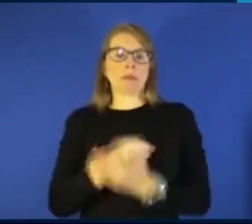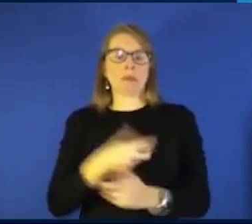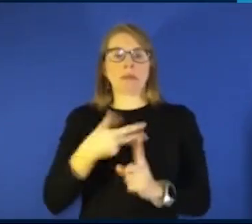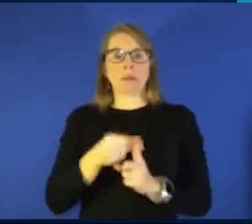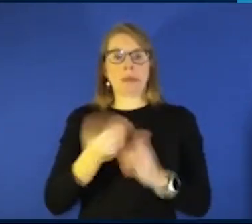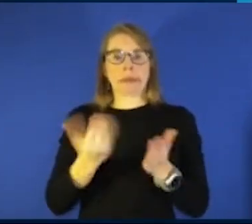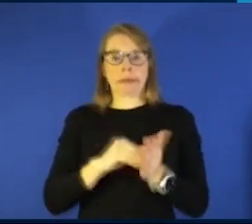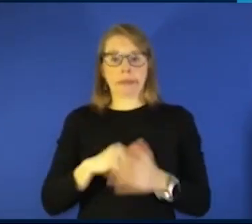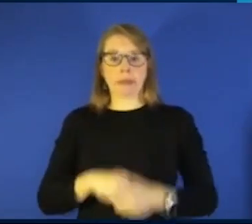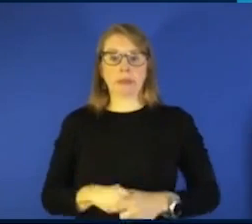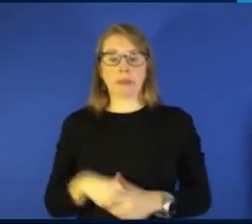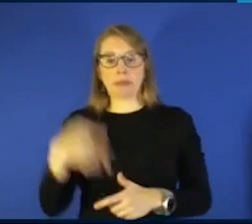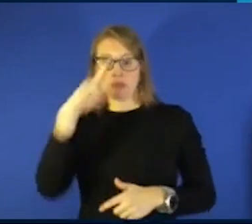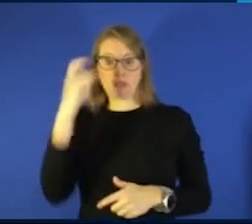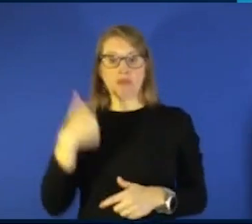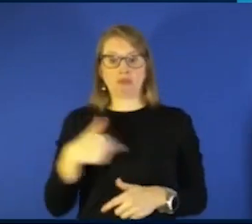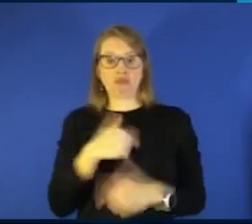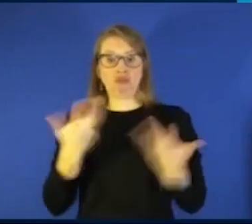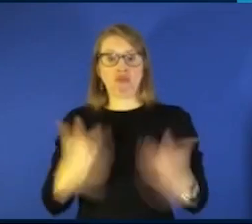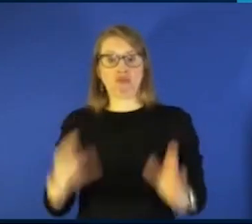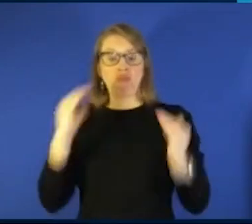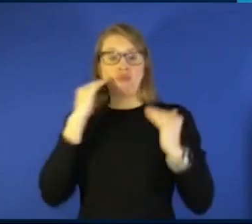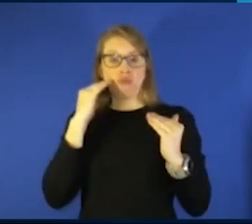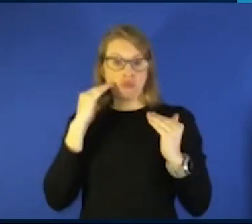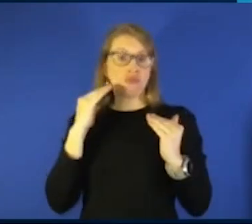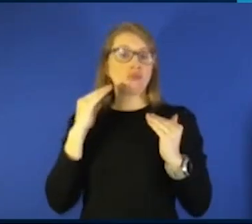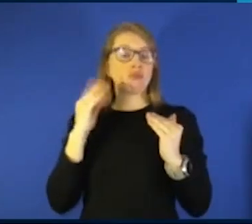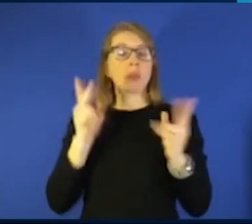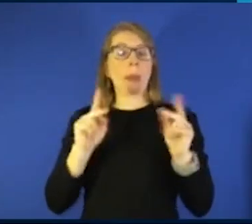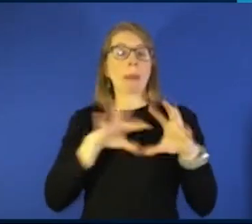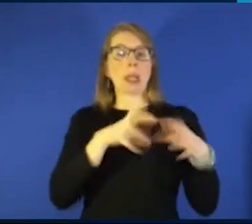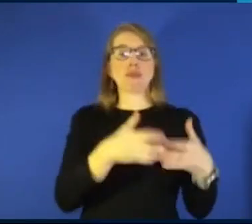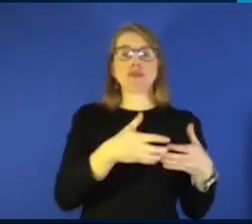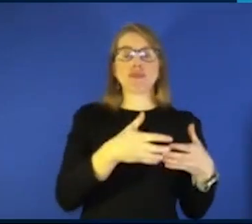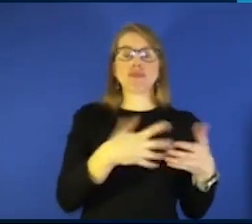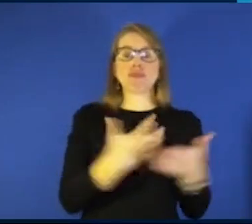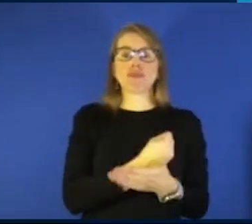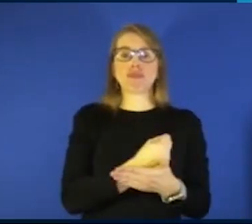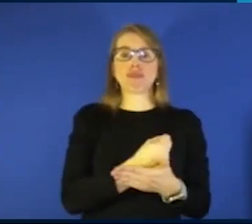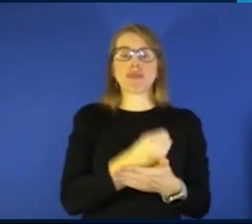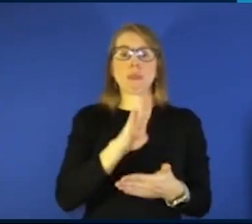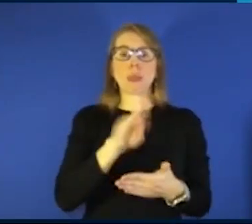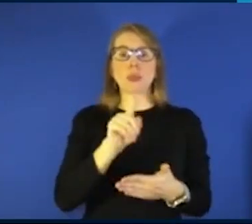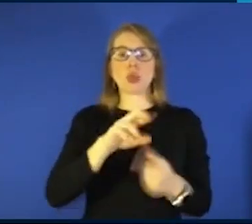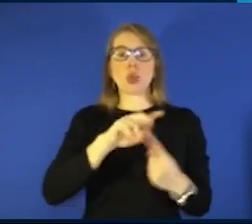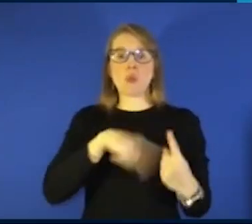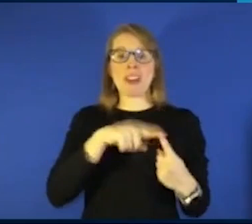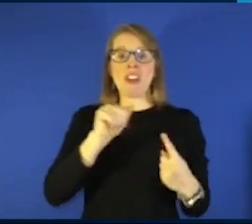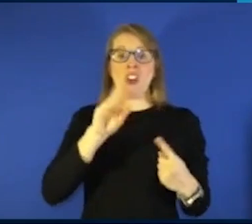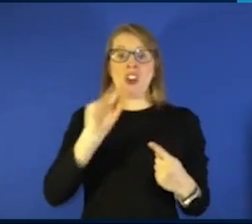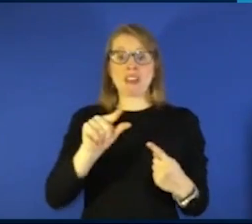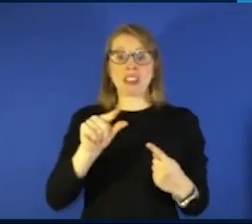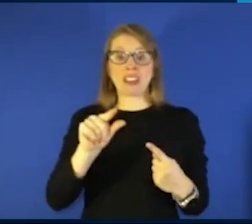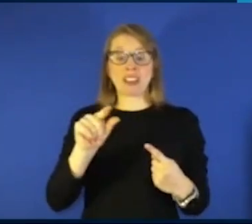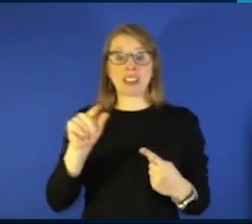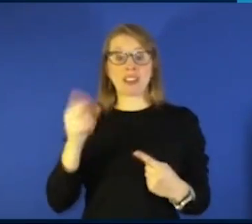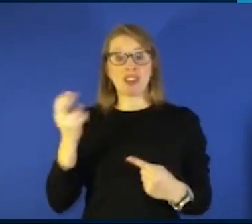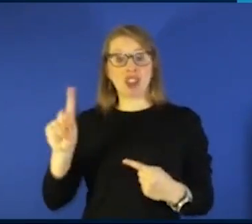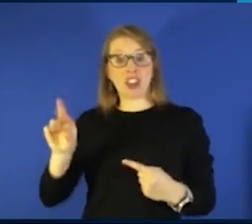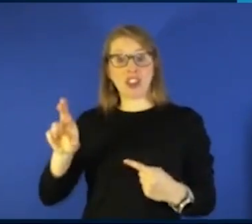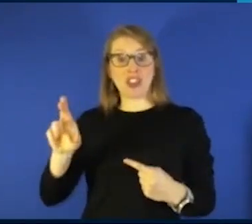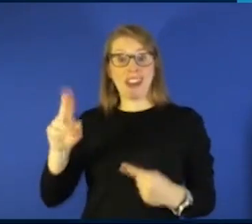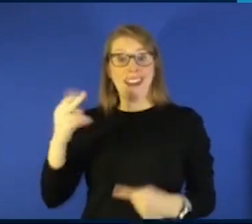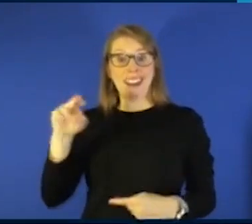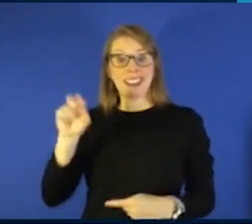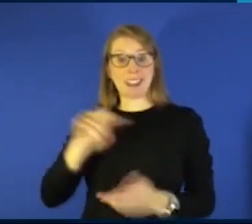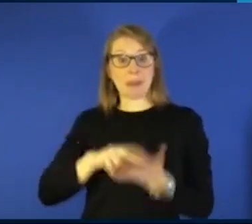we know that a portion of the population got their booster shots in August. Dr. Hayes, does that mean that people are going to need